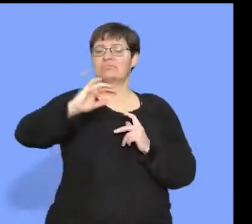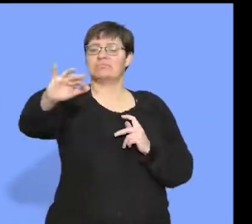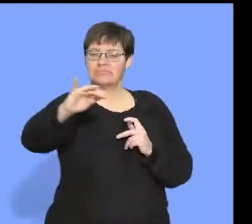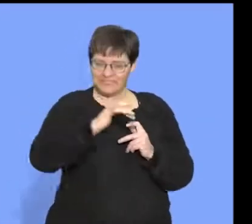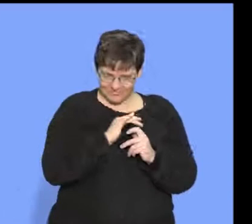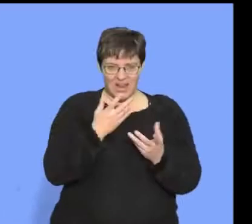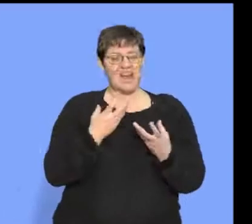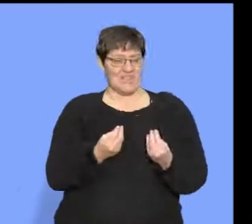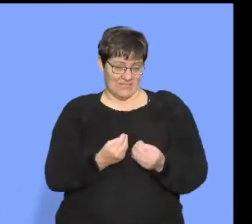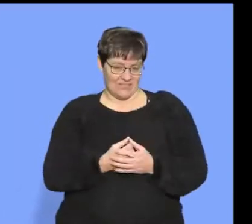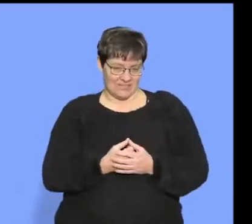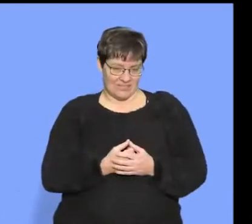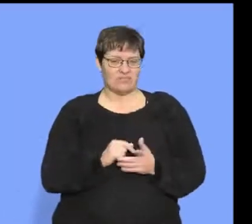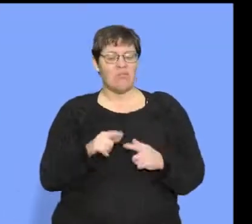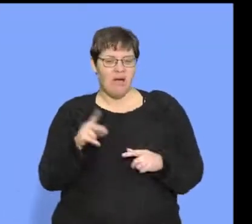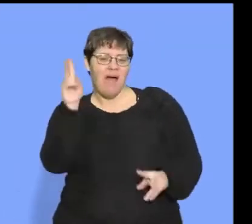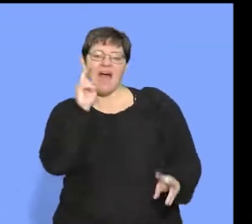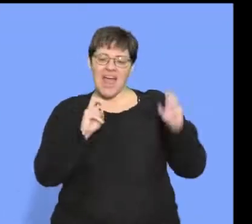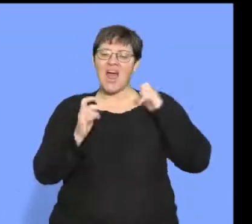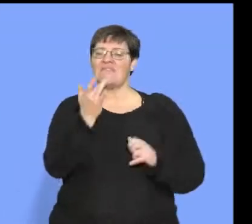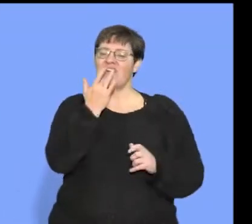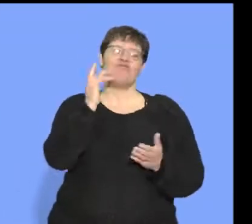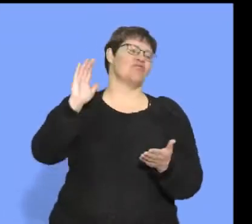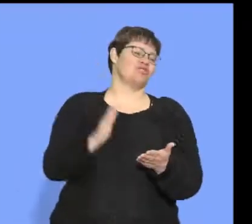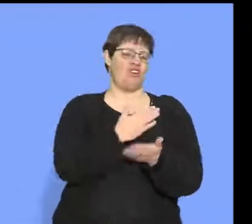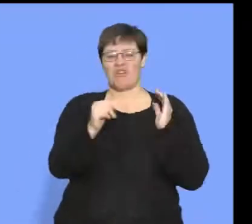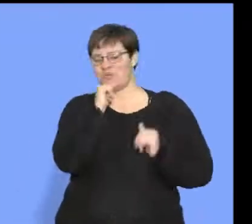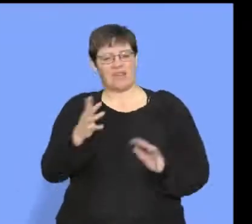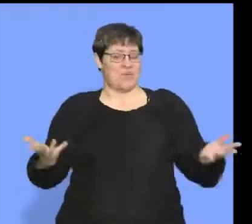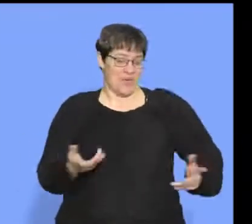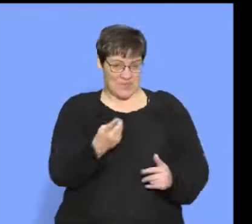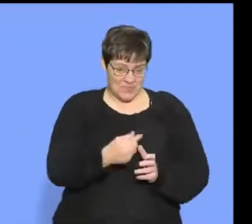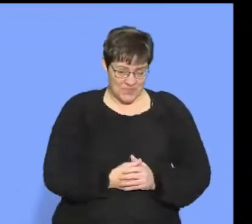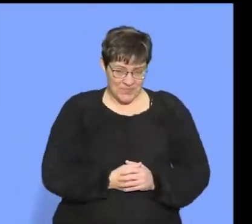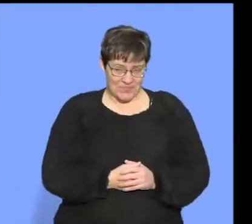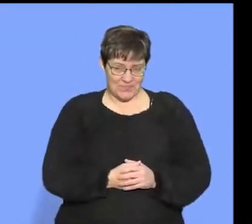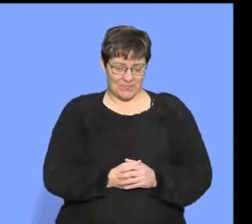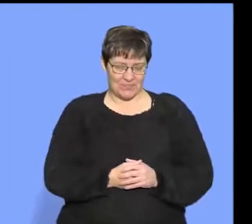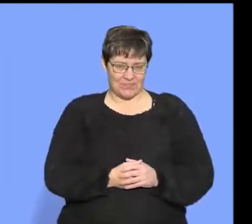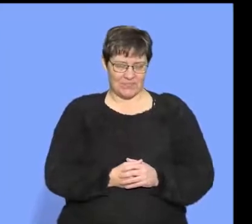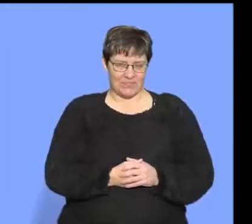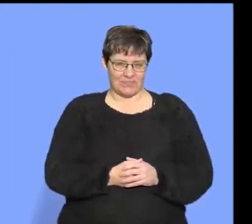radio signals across our country so that you can hear your favorite song no matter where you are.